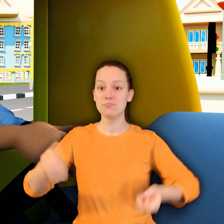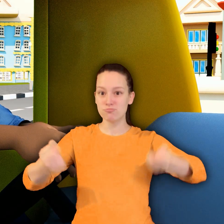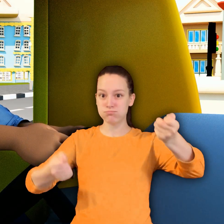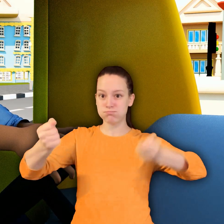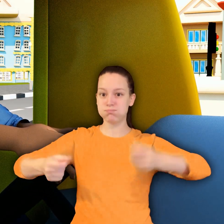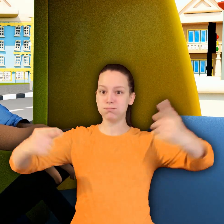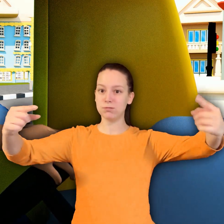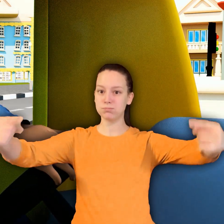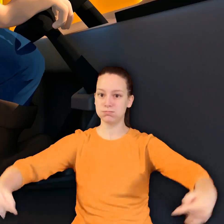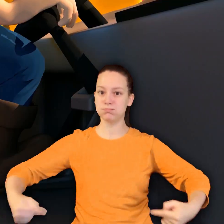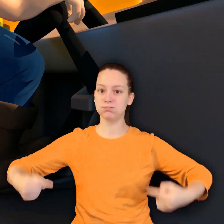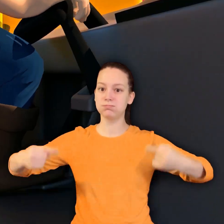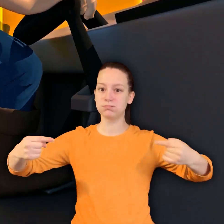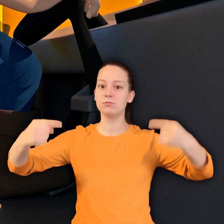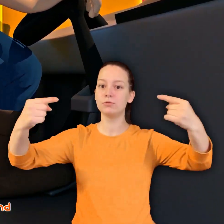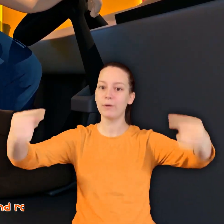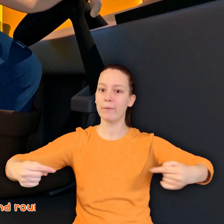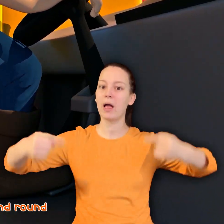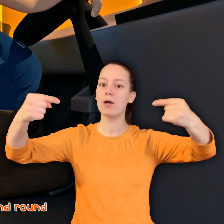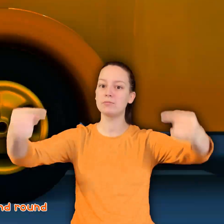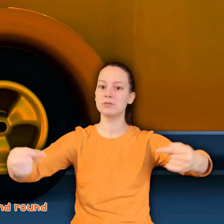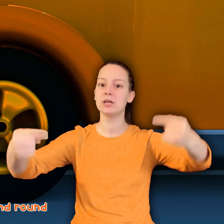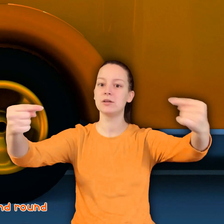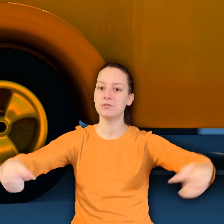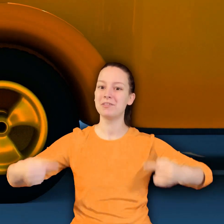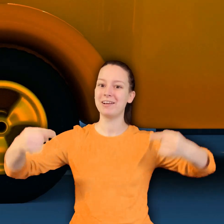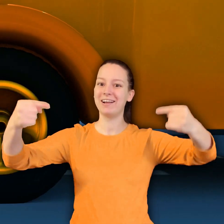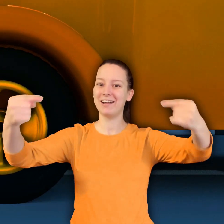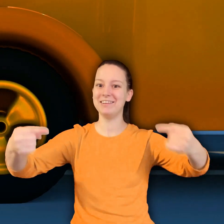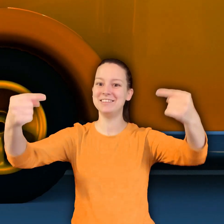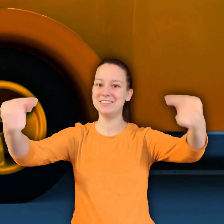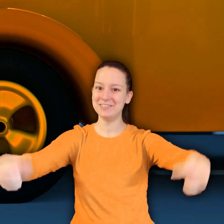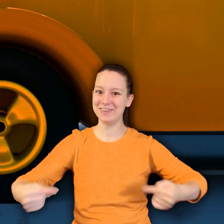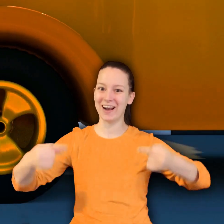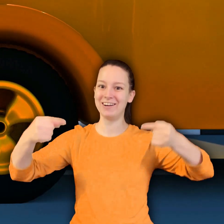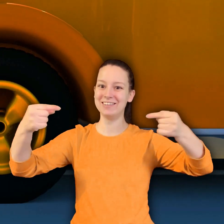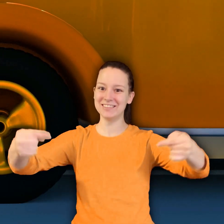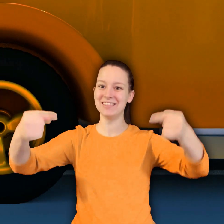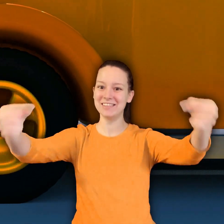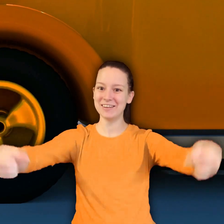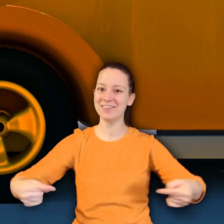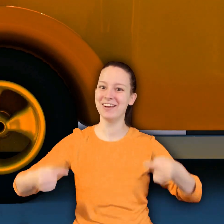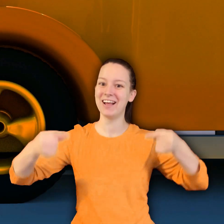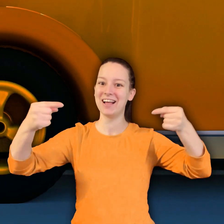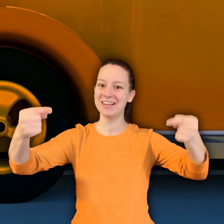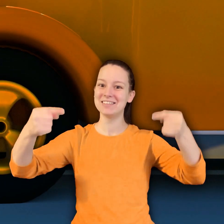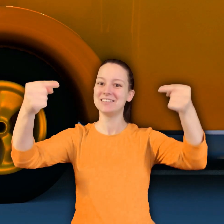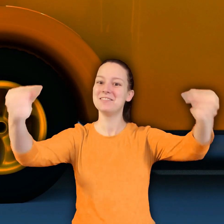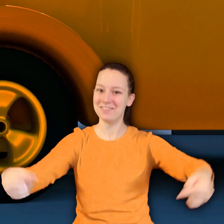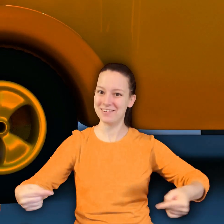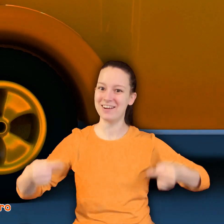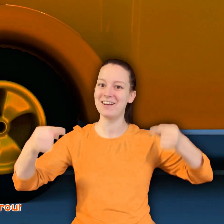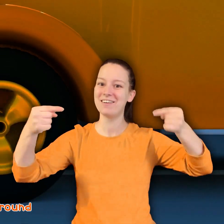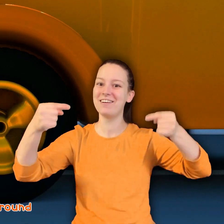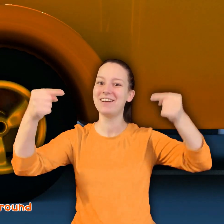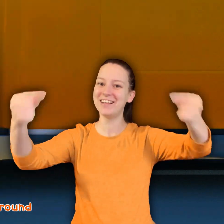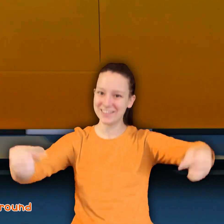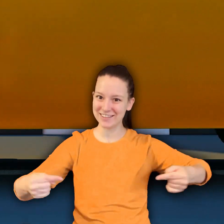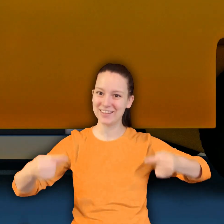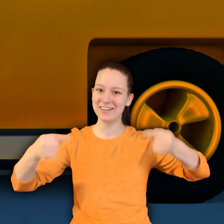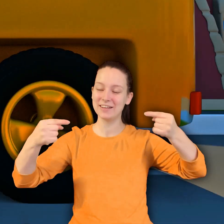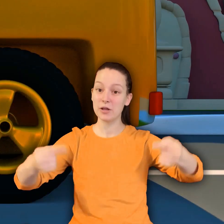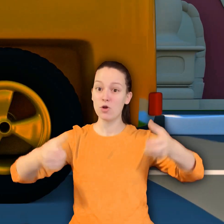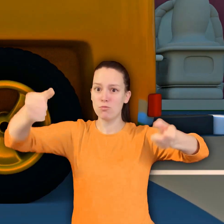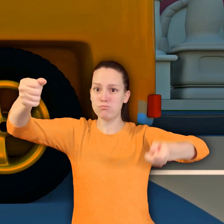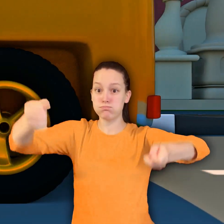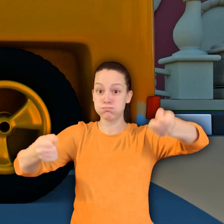the wheels on the bus go round and round round and round round